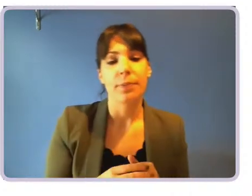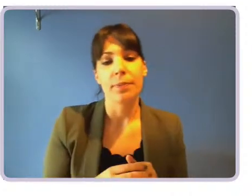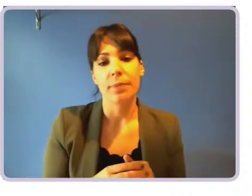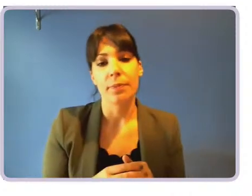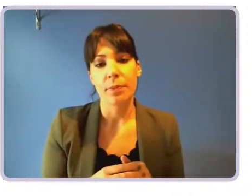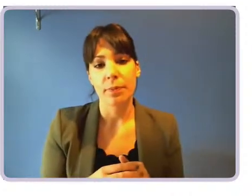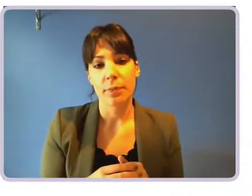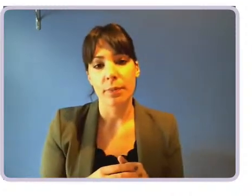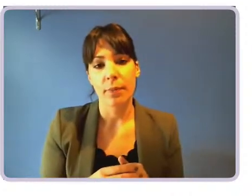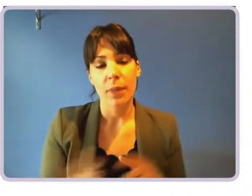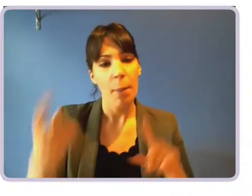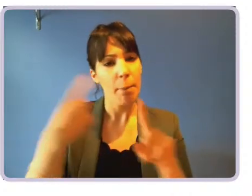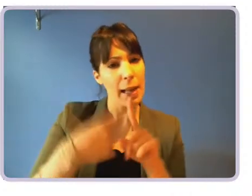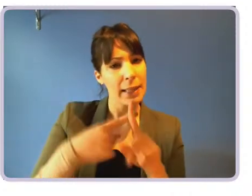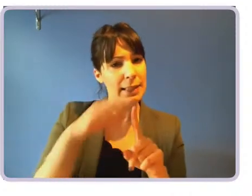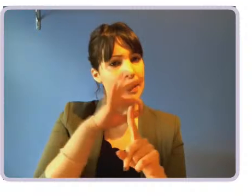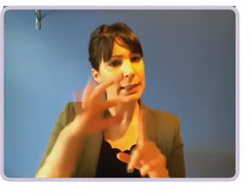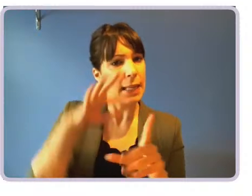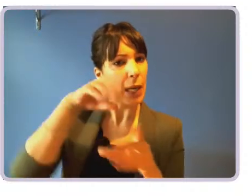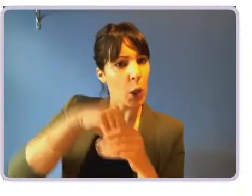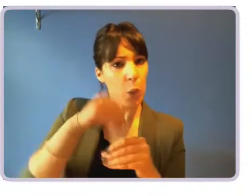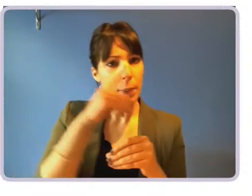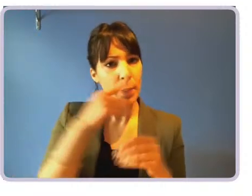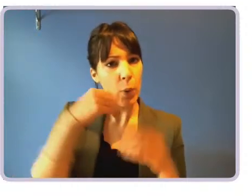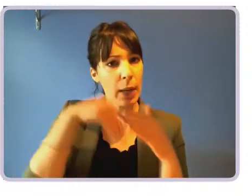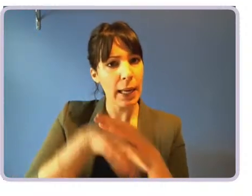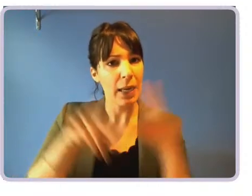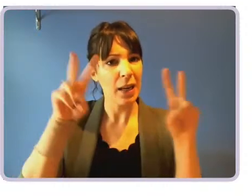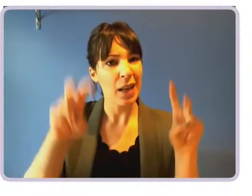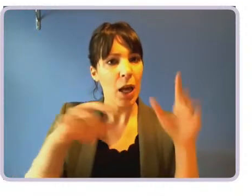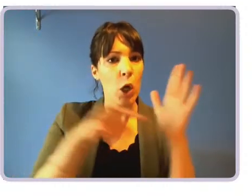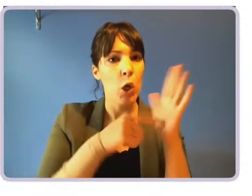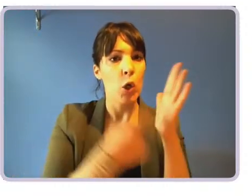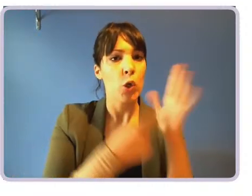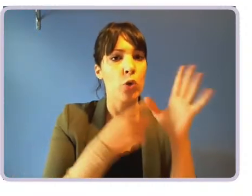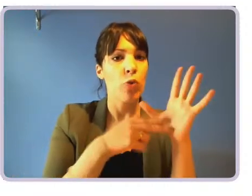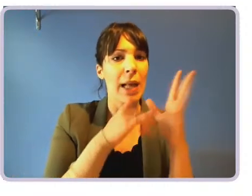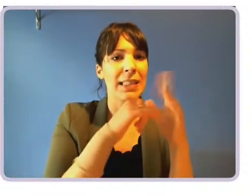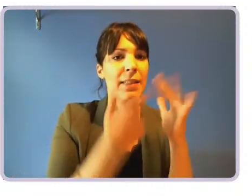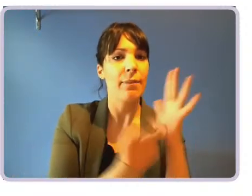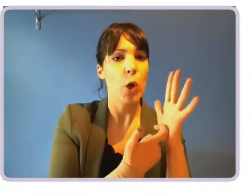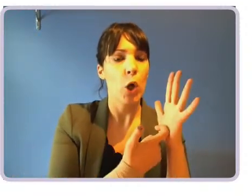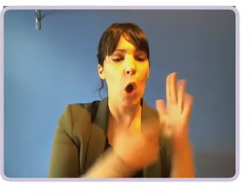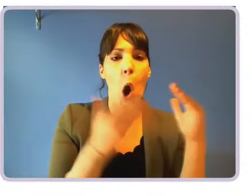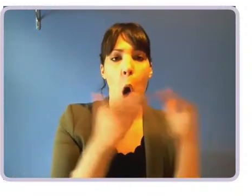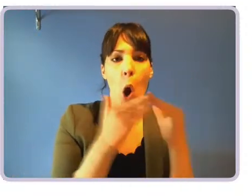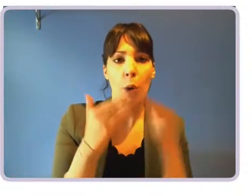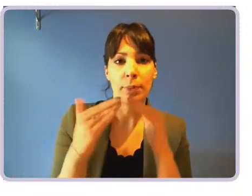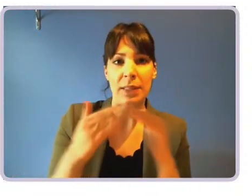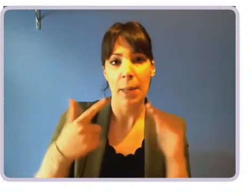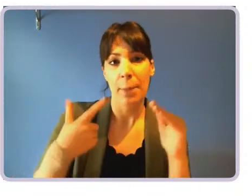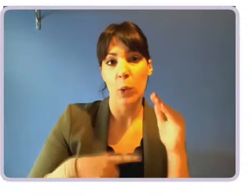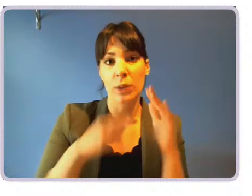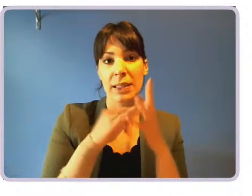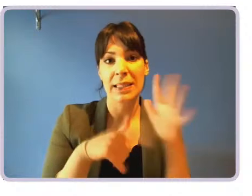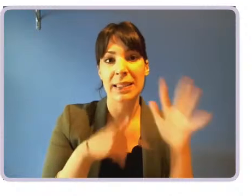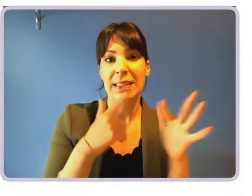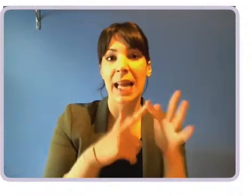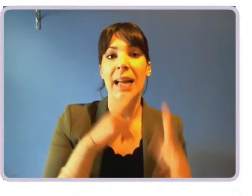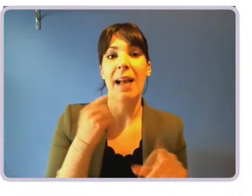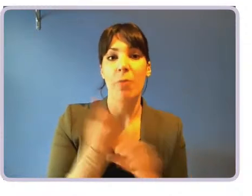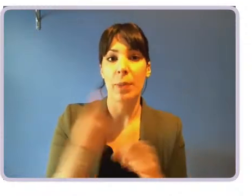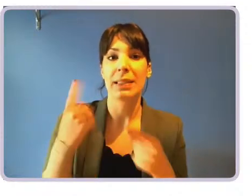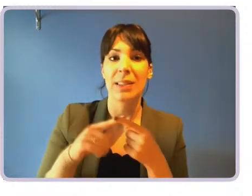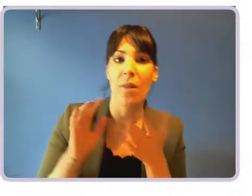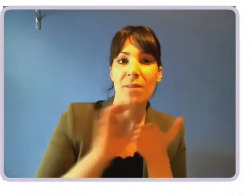transfer sites in Victoria, the group homes that are still regulated by the state government and still funded by the state government in